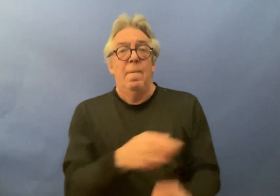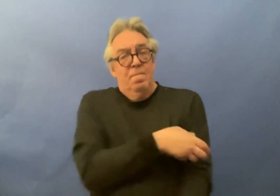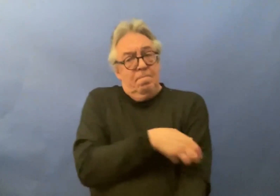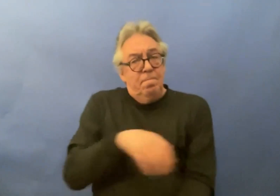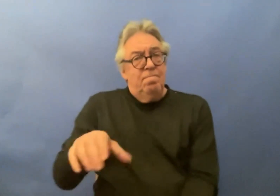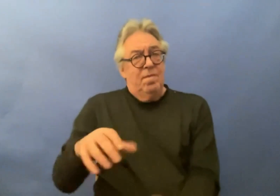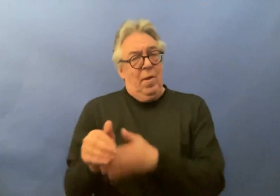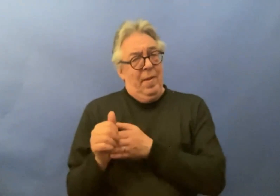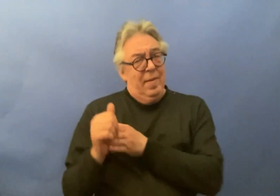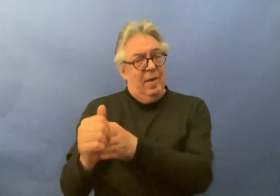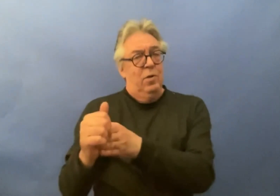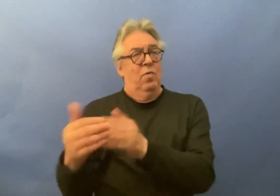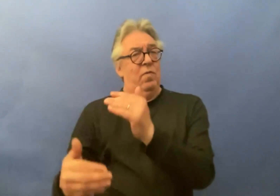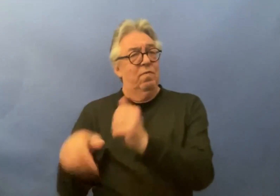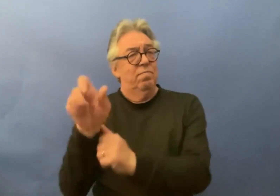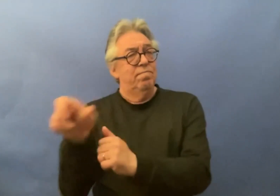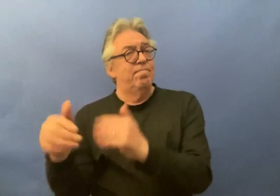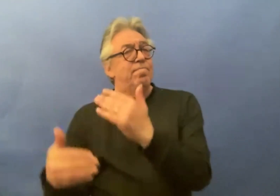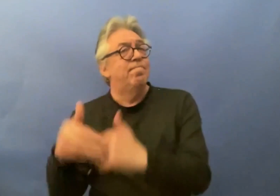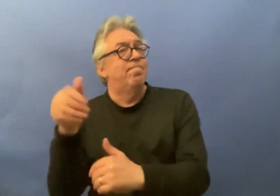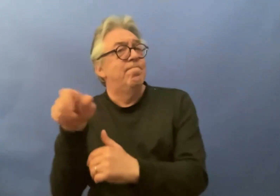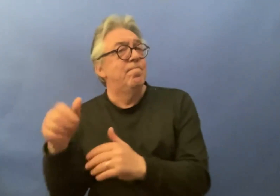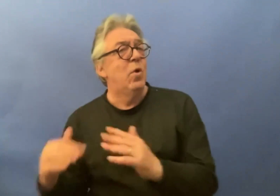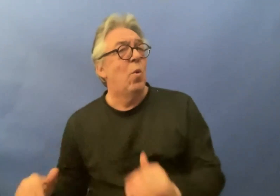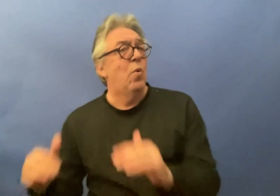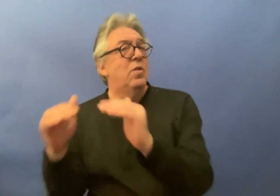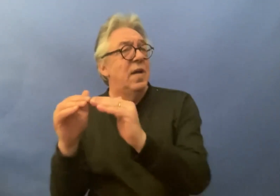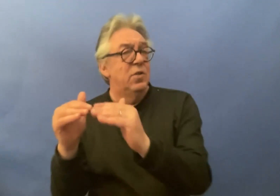participation of organizations of persons with disabilities.